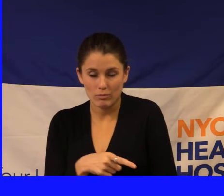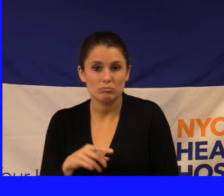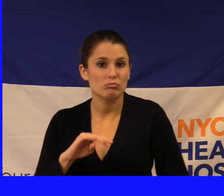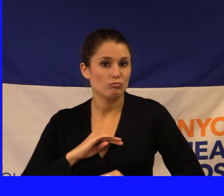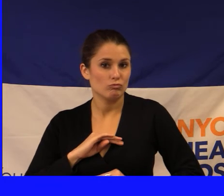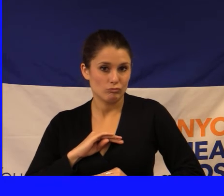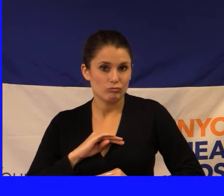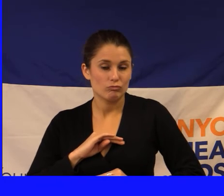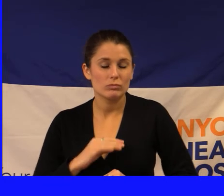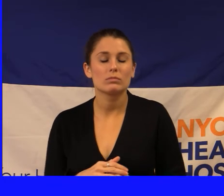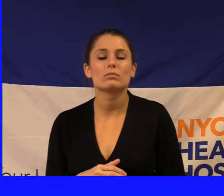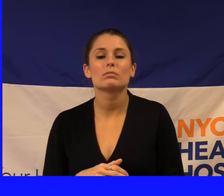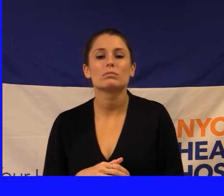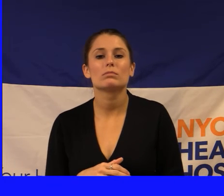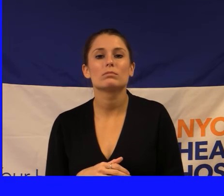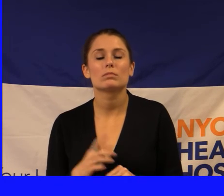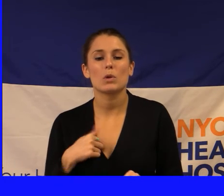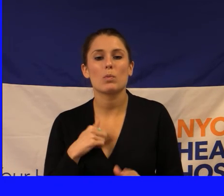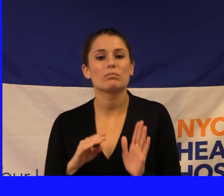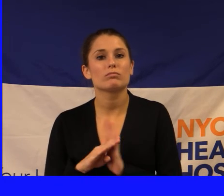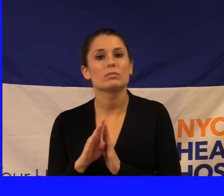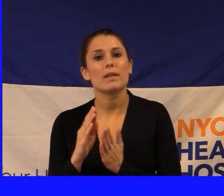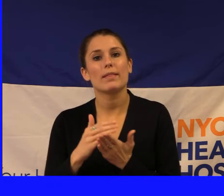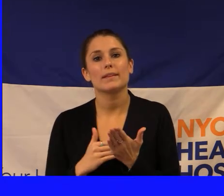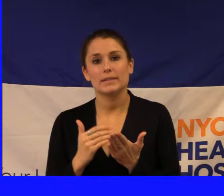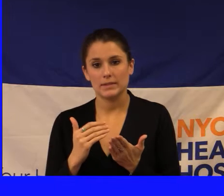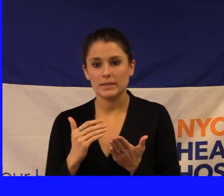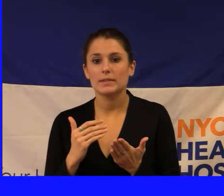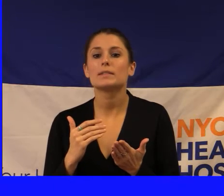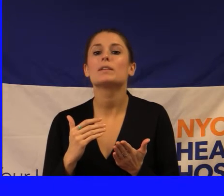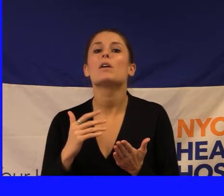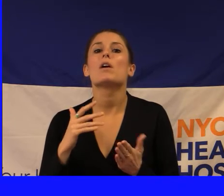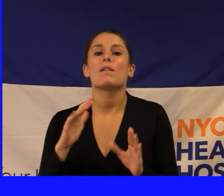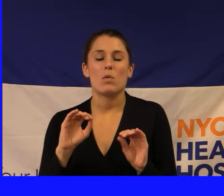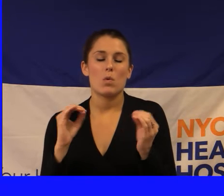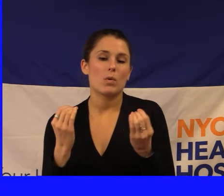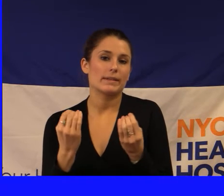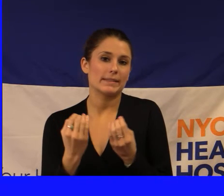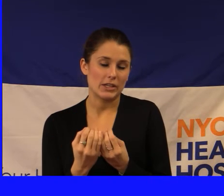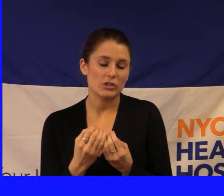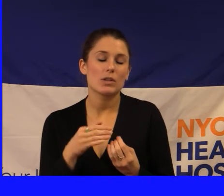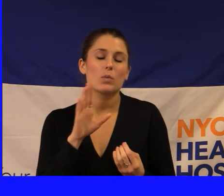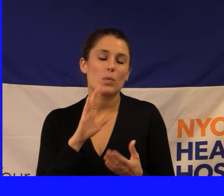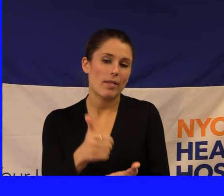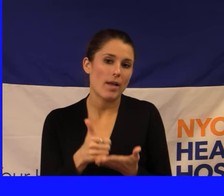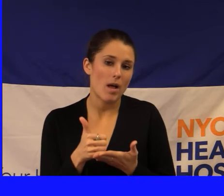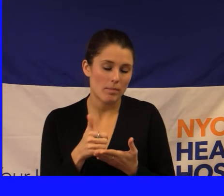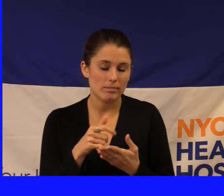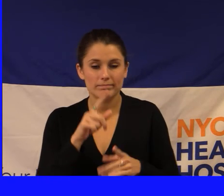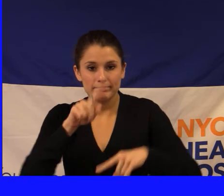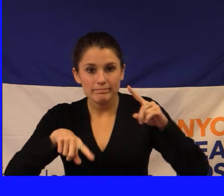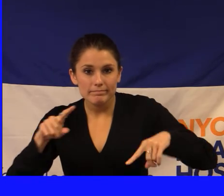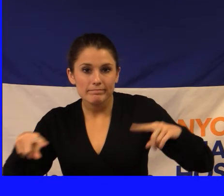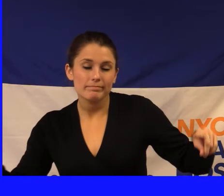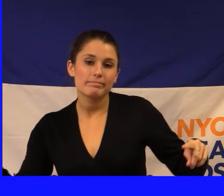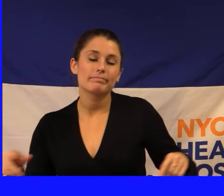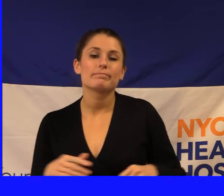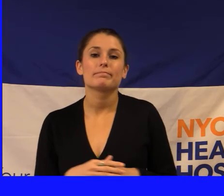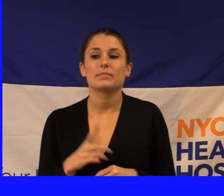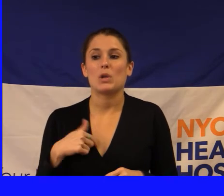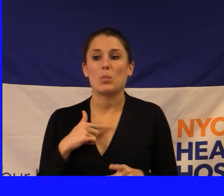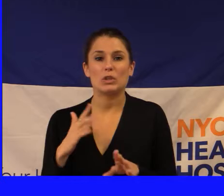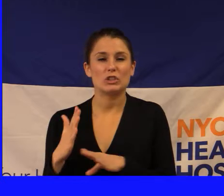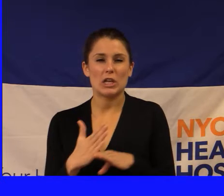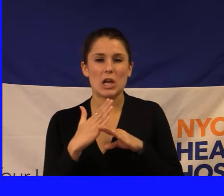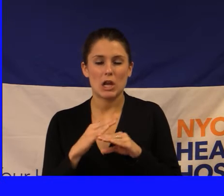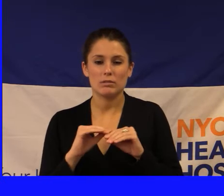of CBOs that have been of help for all kinds of conditions, and we're sharing that across our system